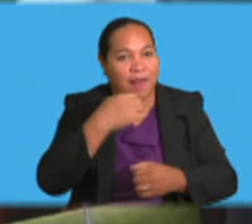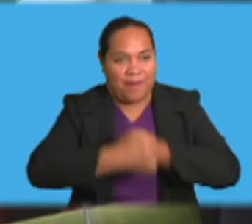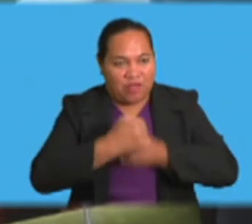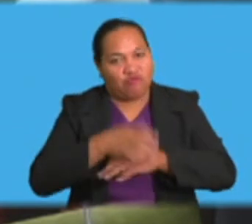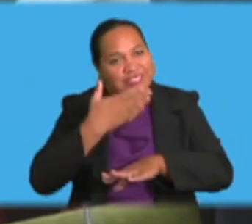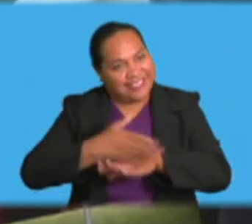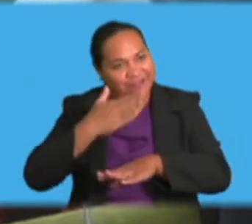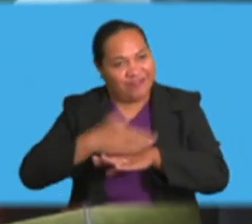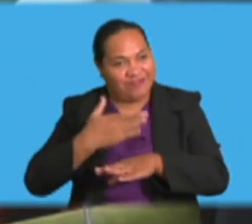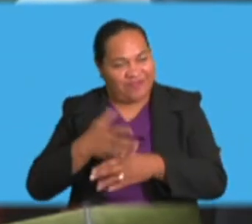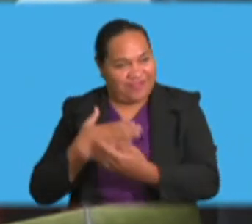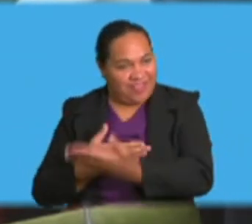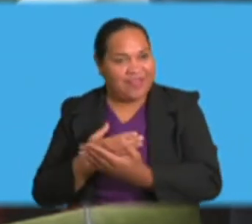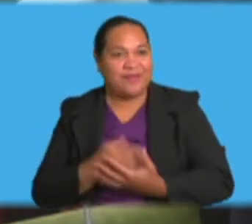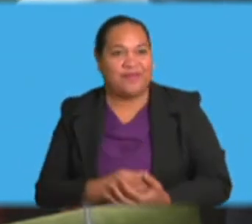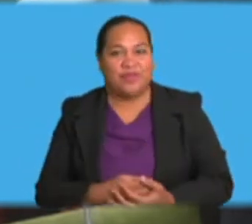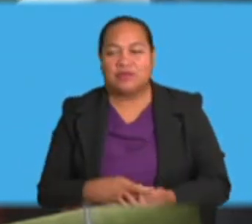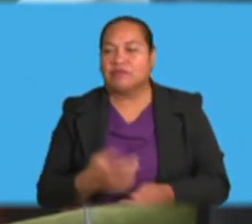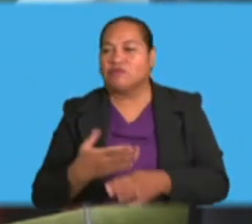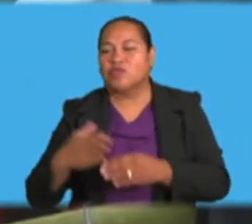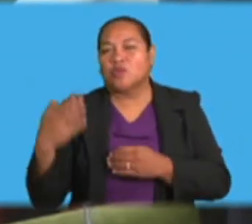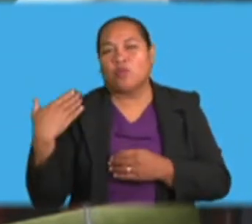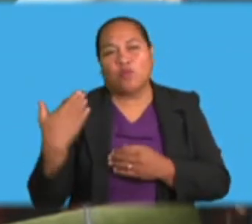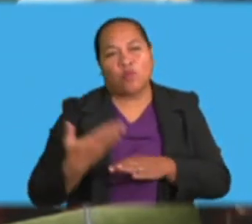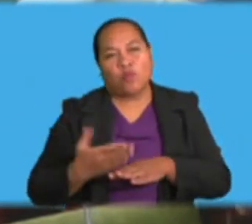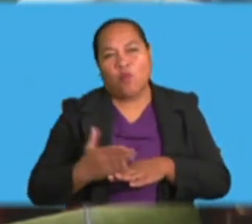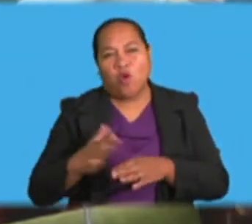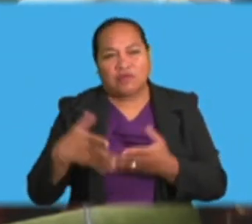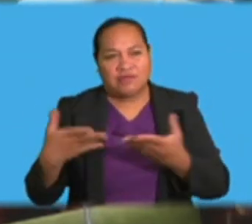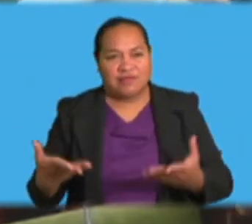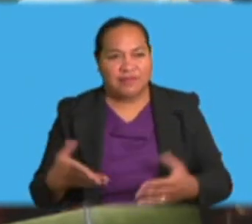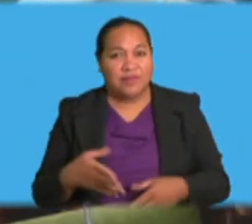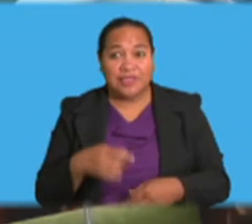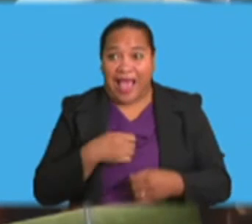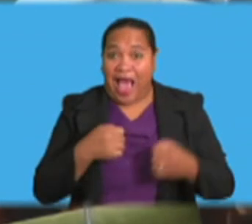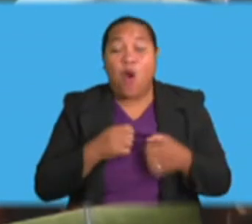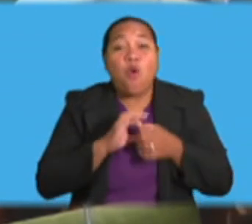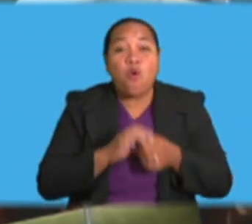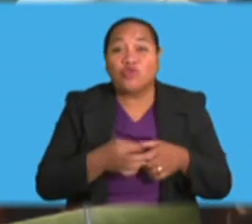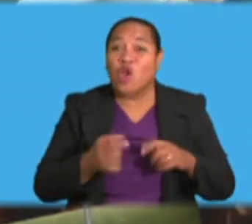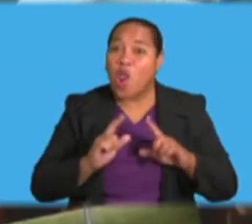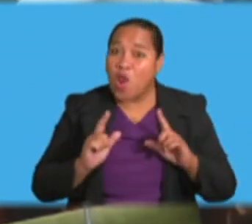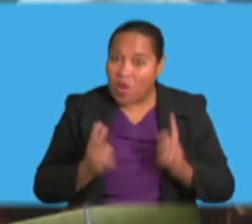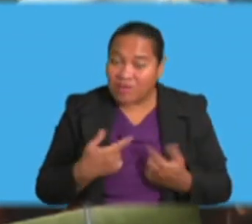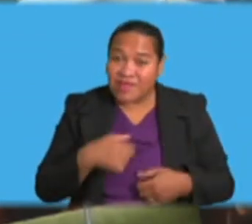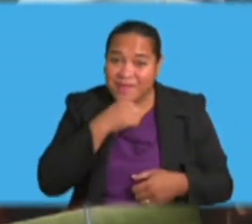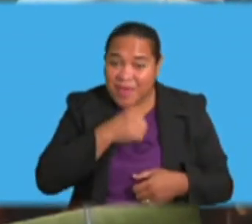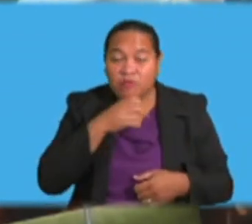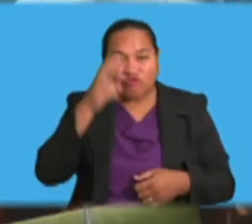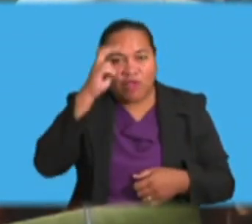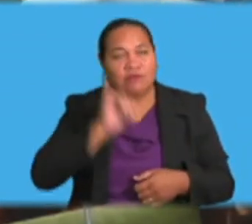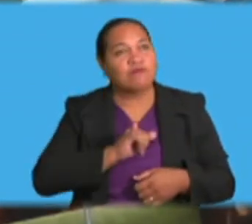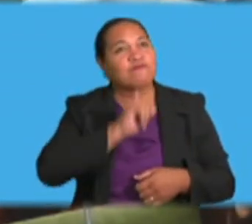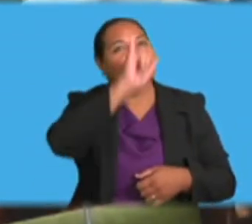have. State-of-the-art machinery, Madam Speaker. And our boys, our local men, have been trained to go up to Sweden and